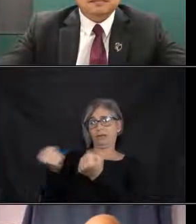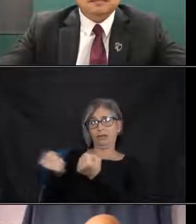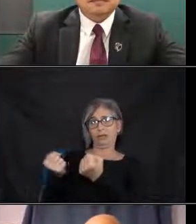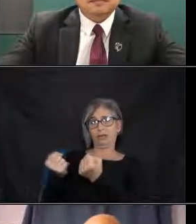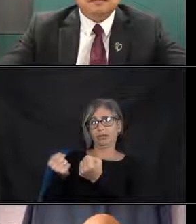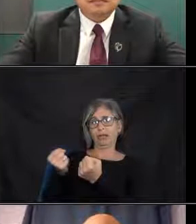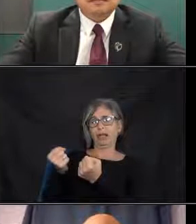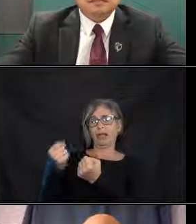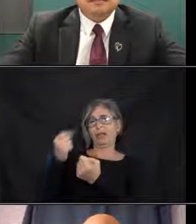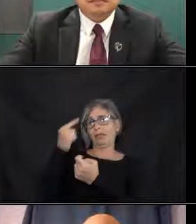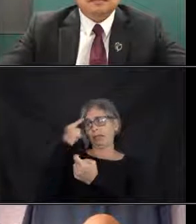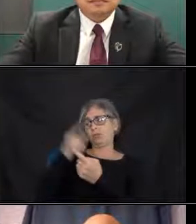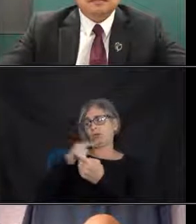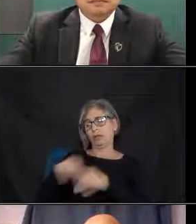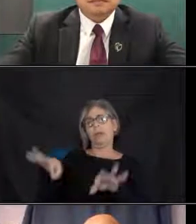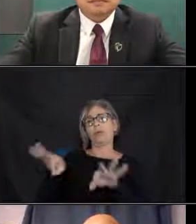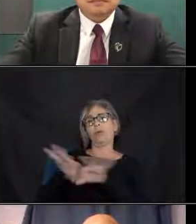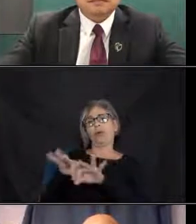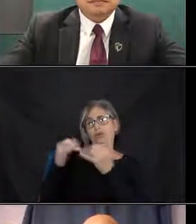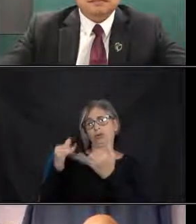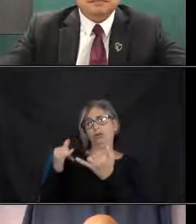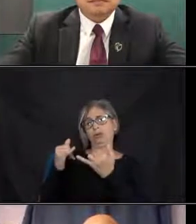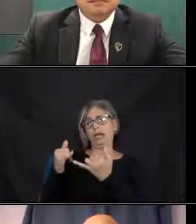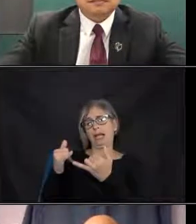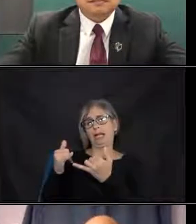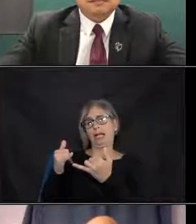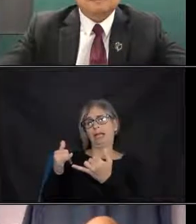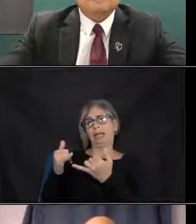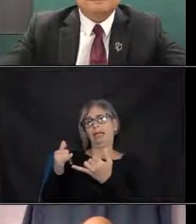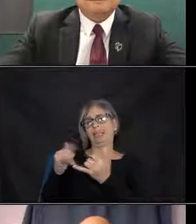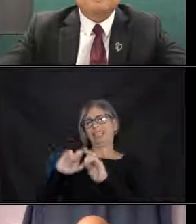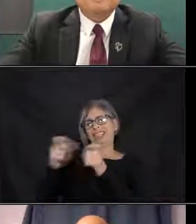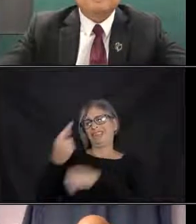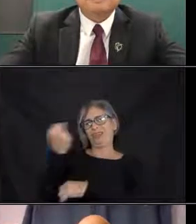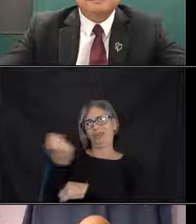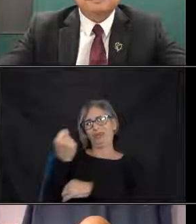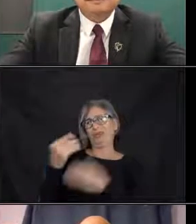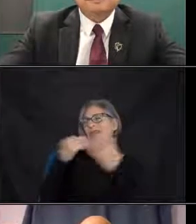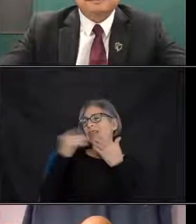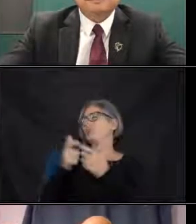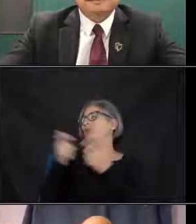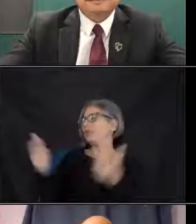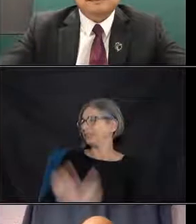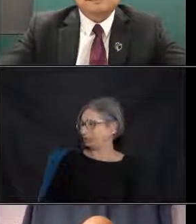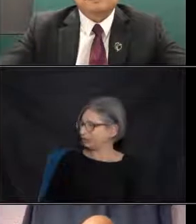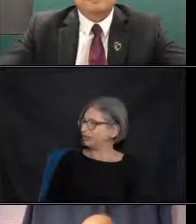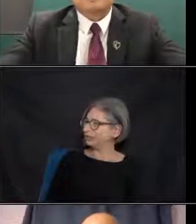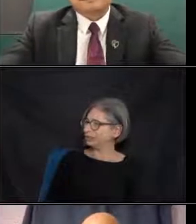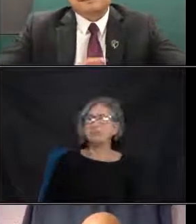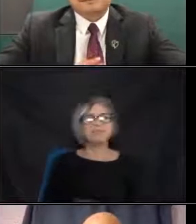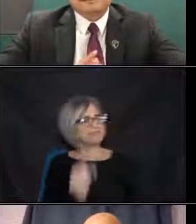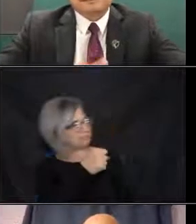passed on. I think this is important, especially today in light of being Giving Tuesday. So thank you very much for that.